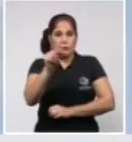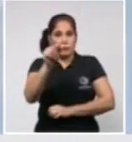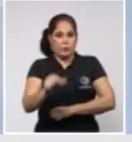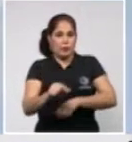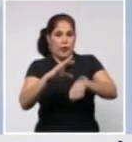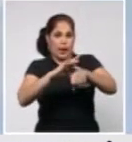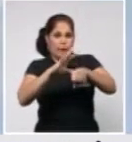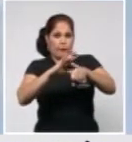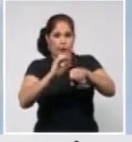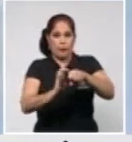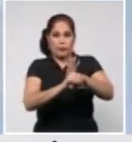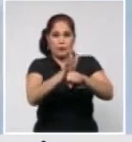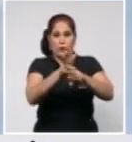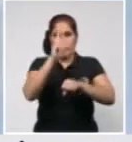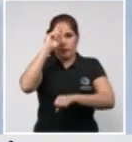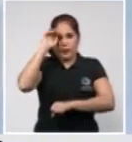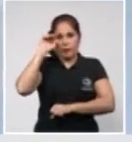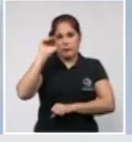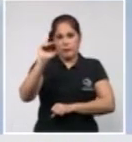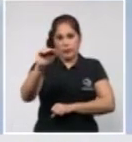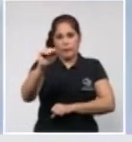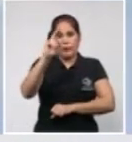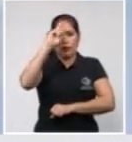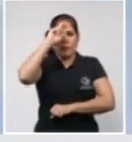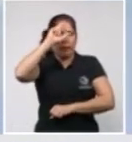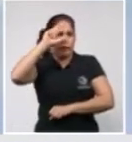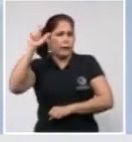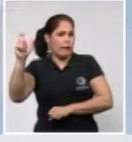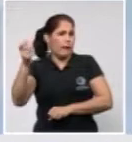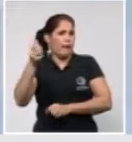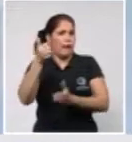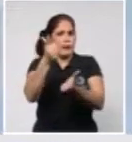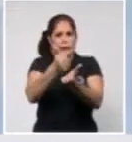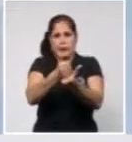7,150 people are hospitalized in Cuba.